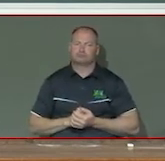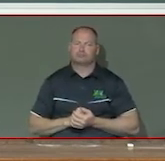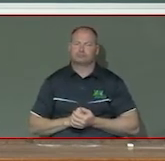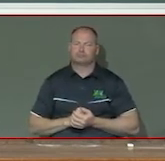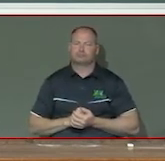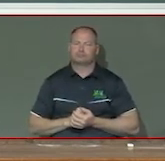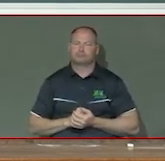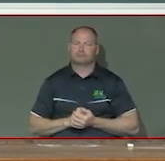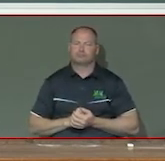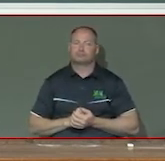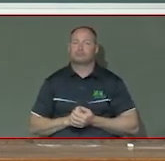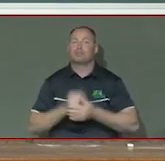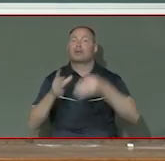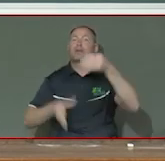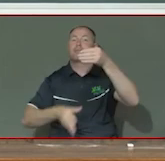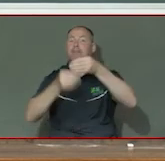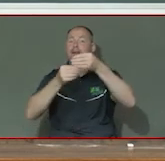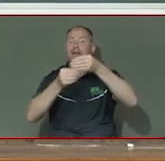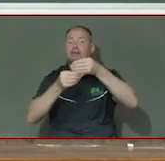Plus